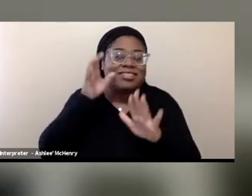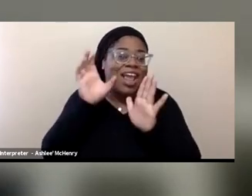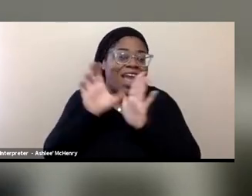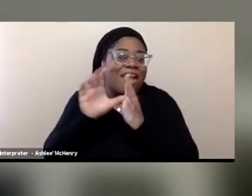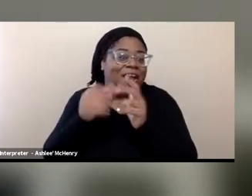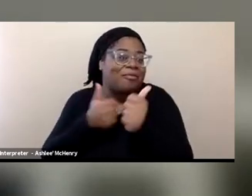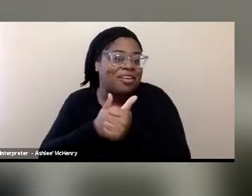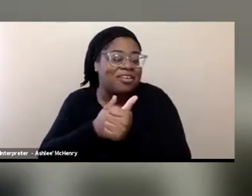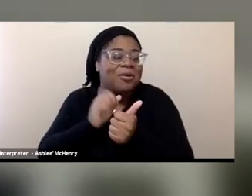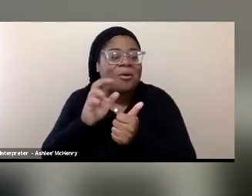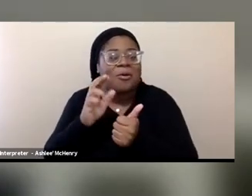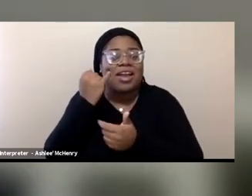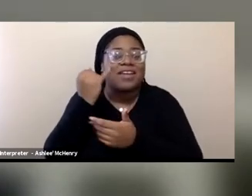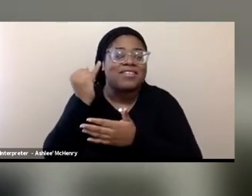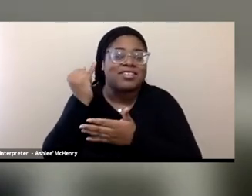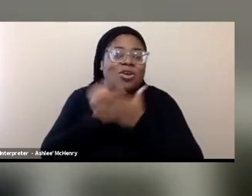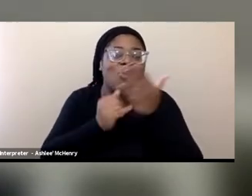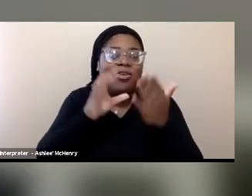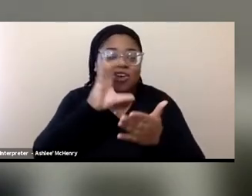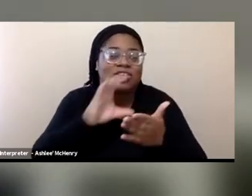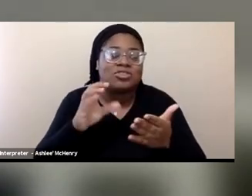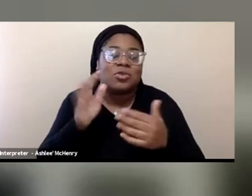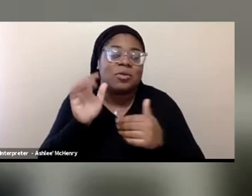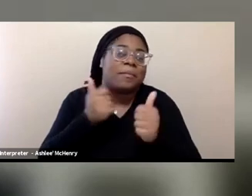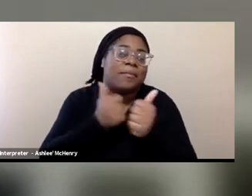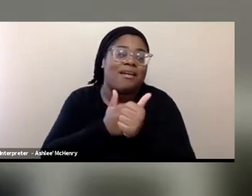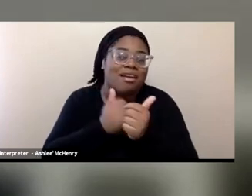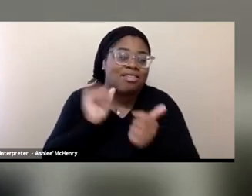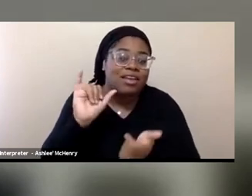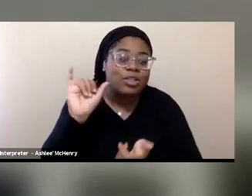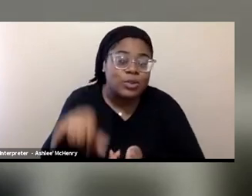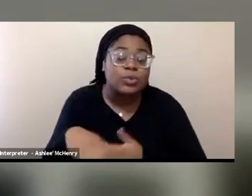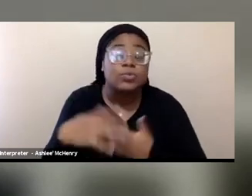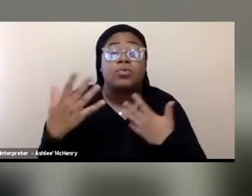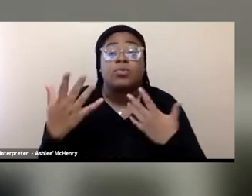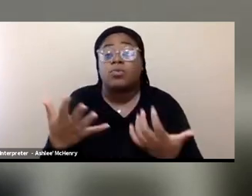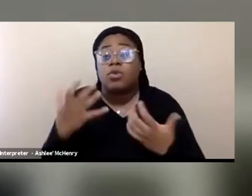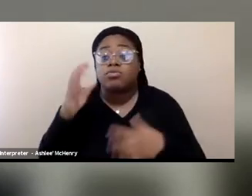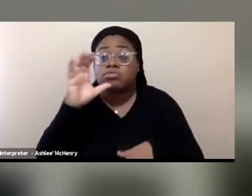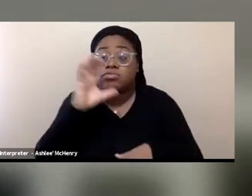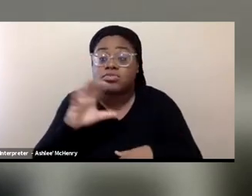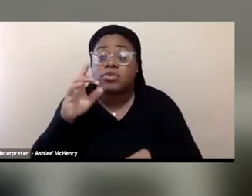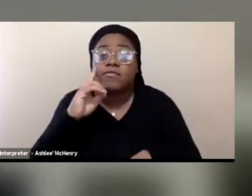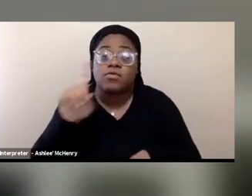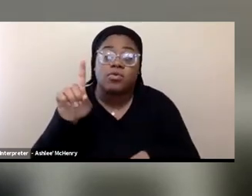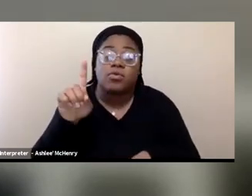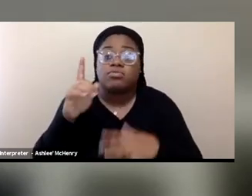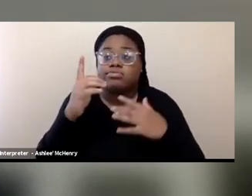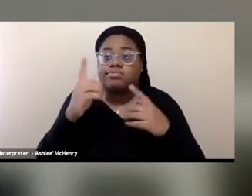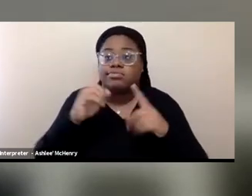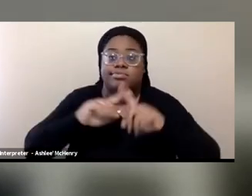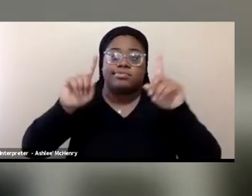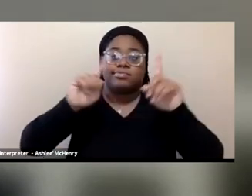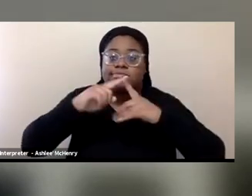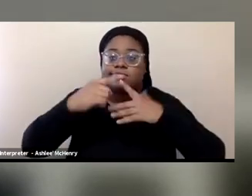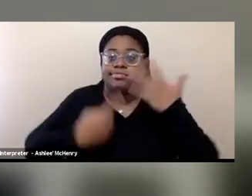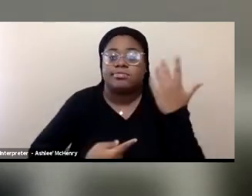behind as well. We are looking for a multitude of things,